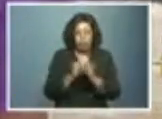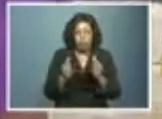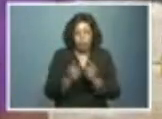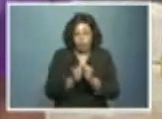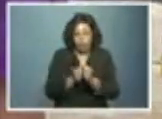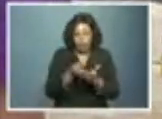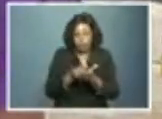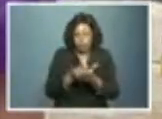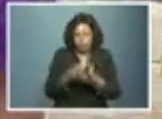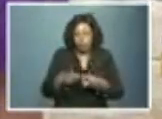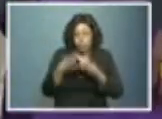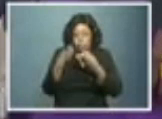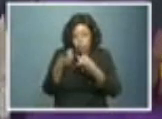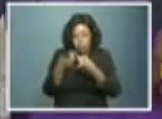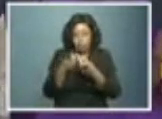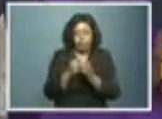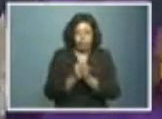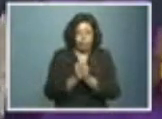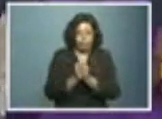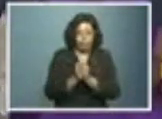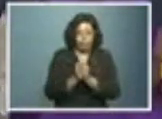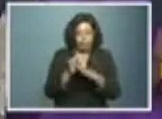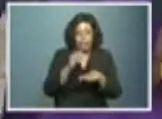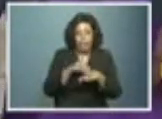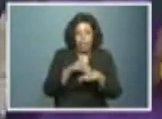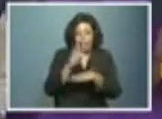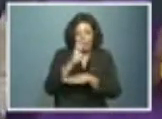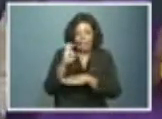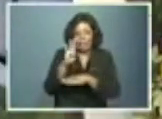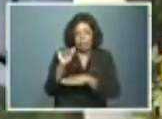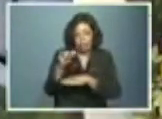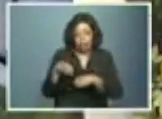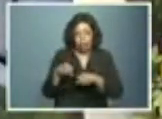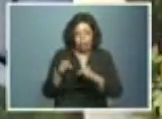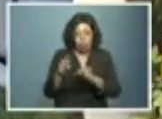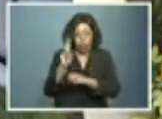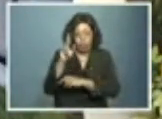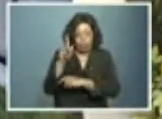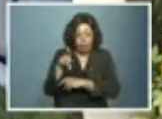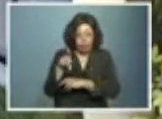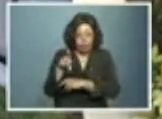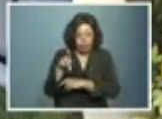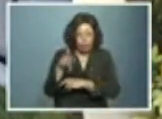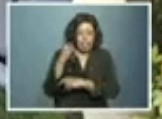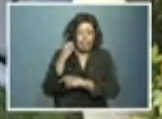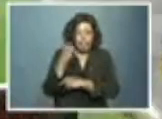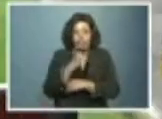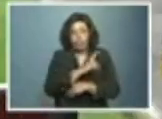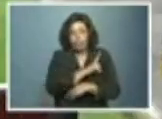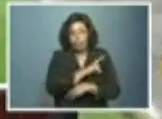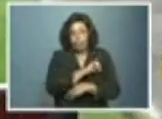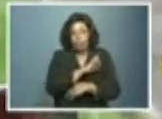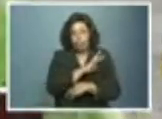donation. Making the presentation at Colina's East Bay Street headquarters, Vice President of Life Operations, DeAndrea